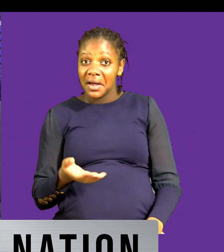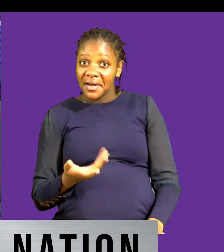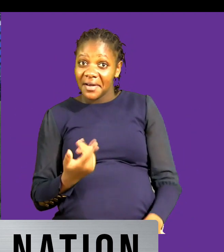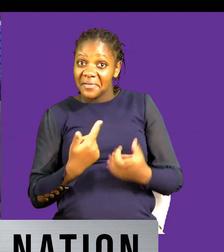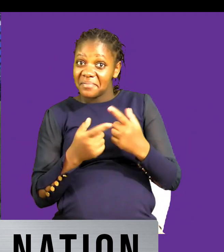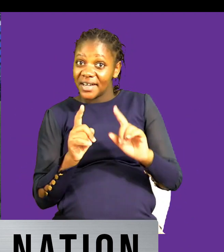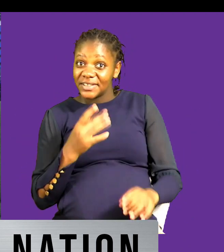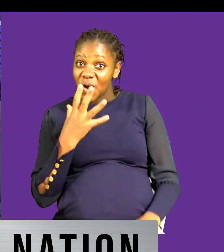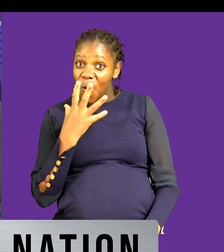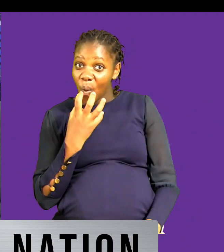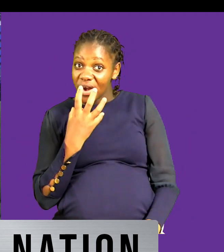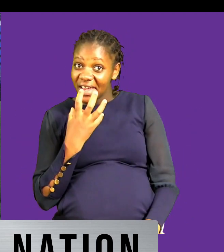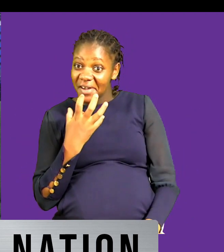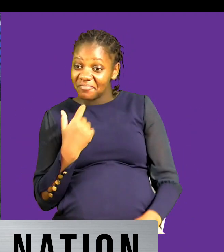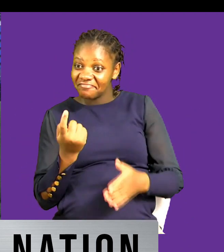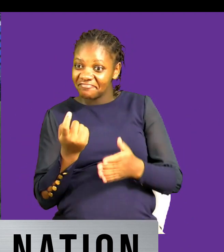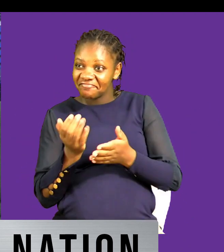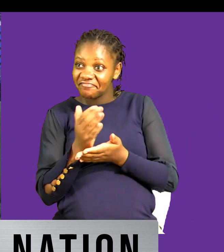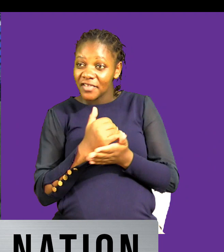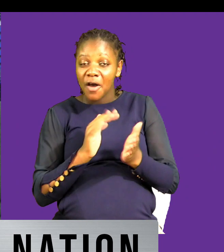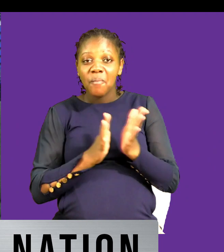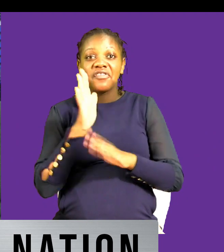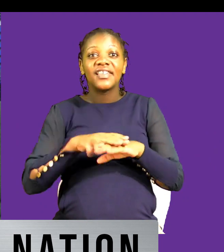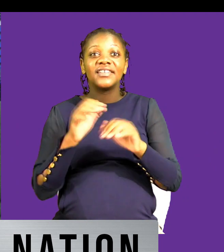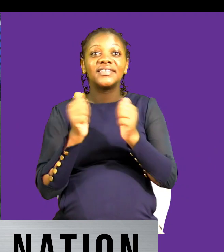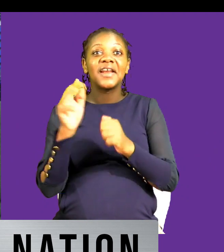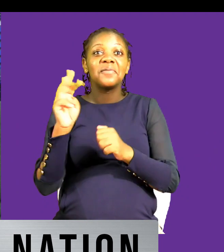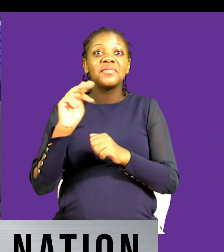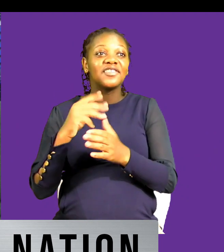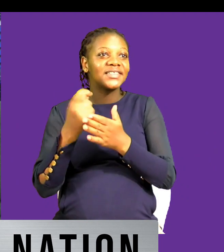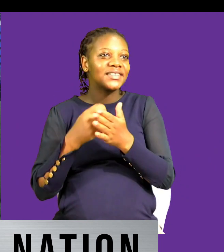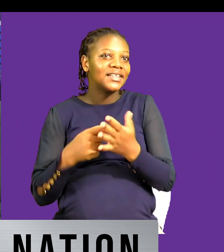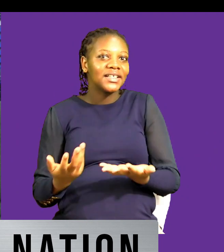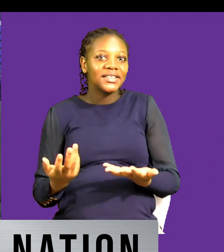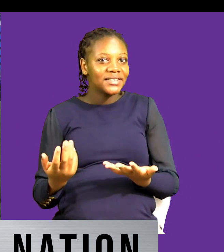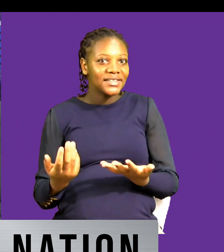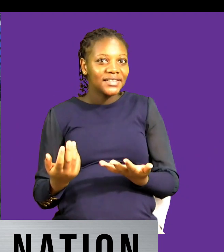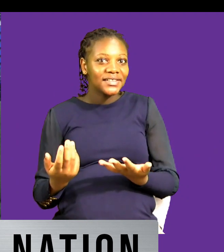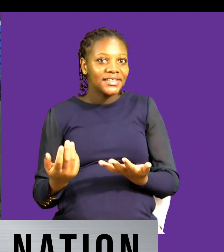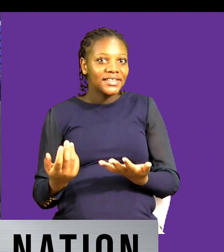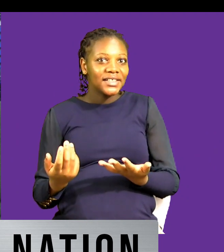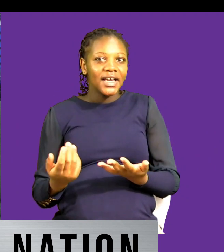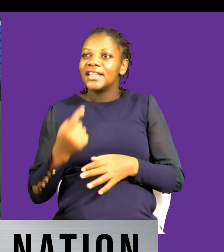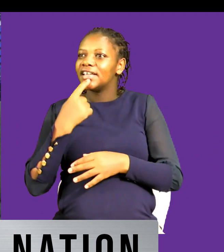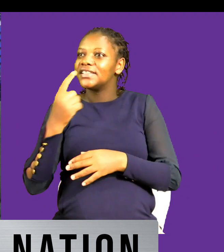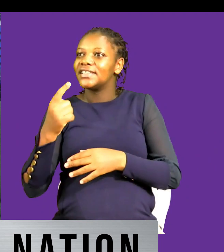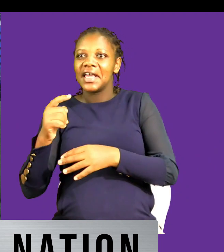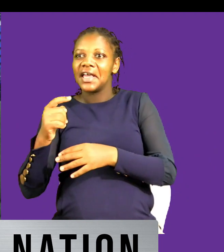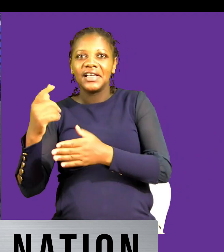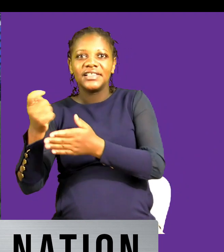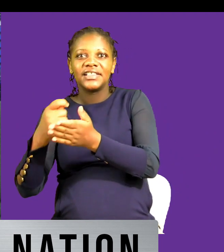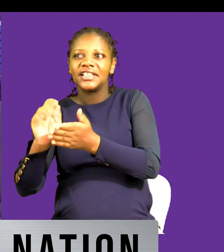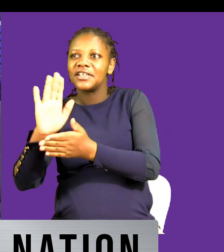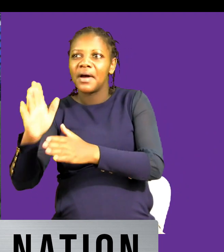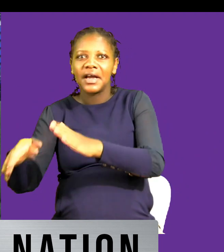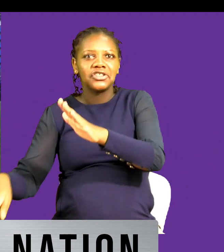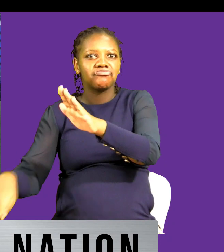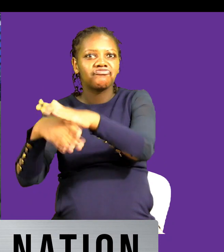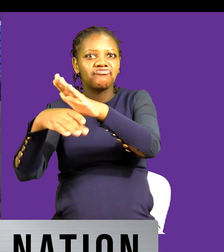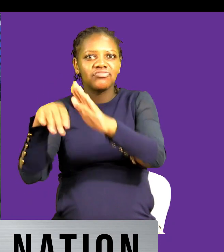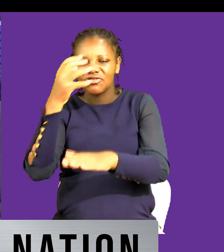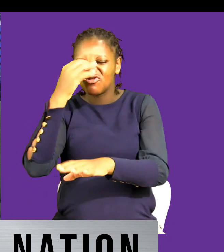already collected, Azimio has over 10 million. They said that their signatures are going to be for removing Ruto from power, so I don't